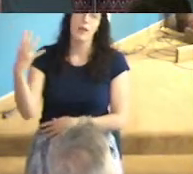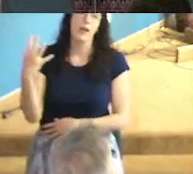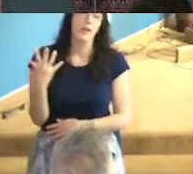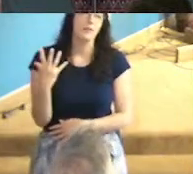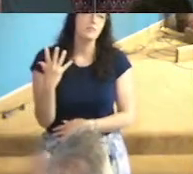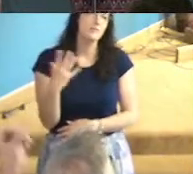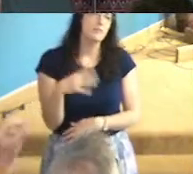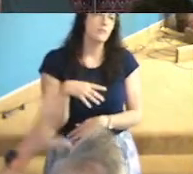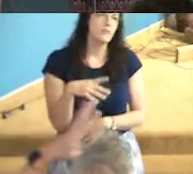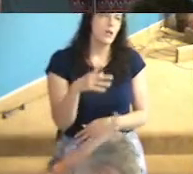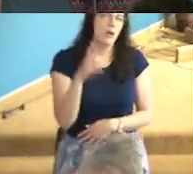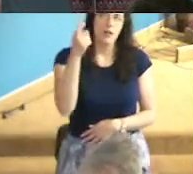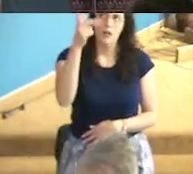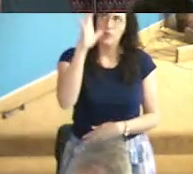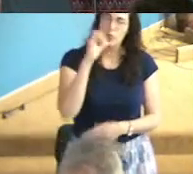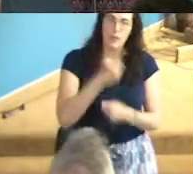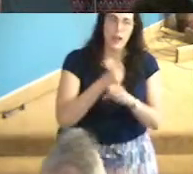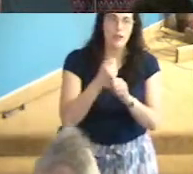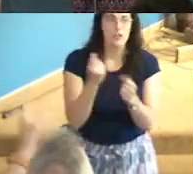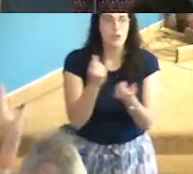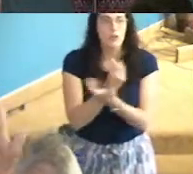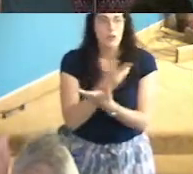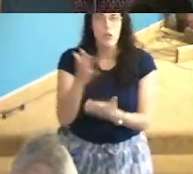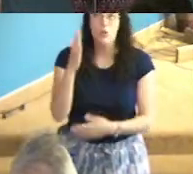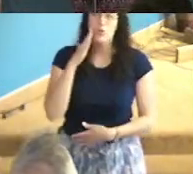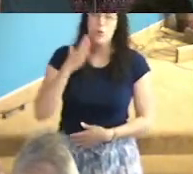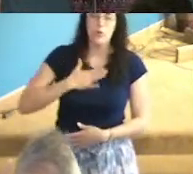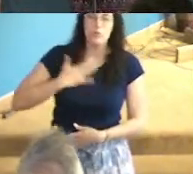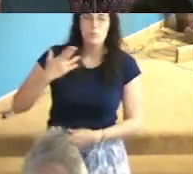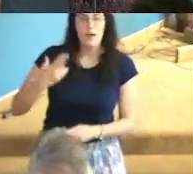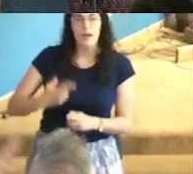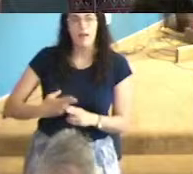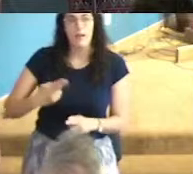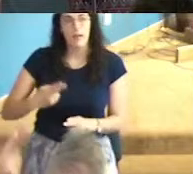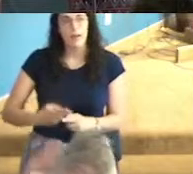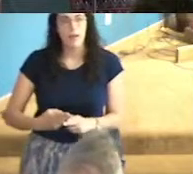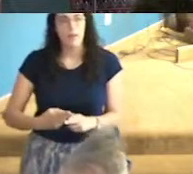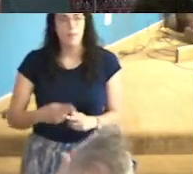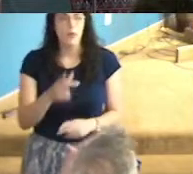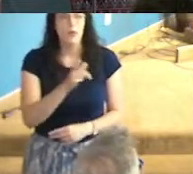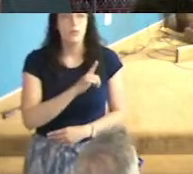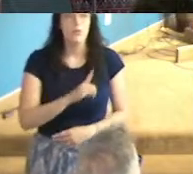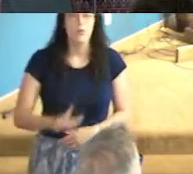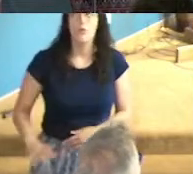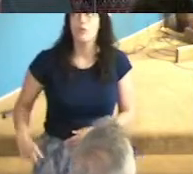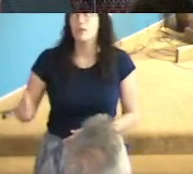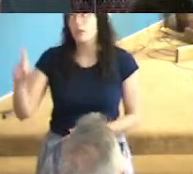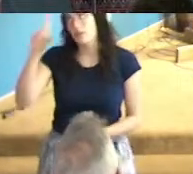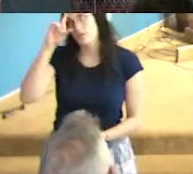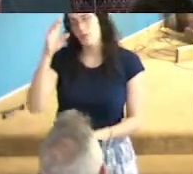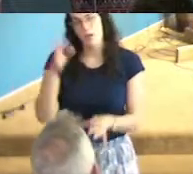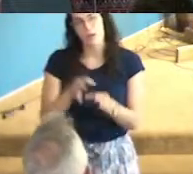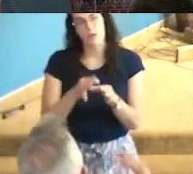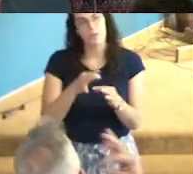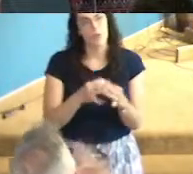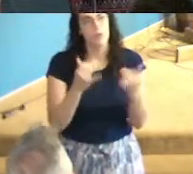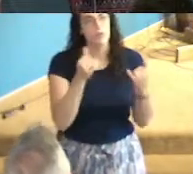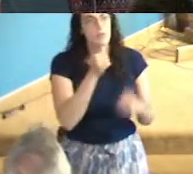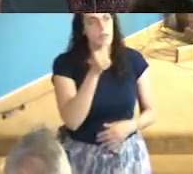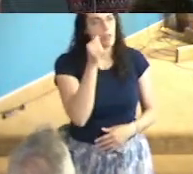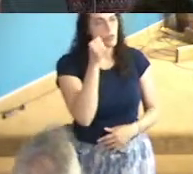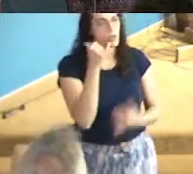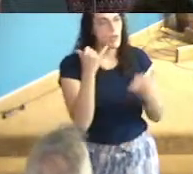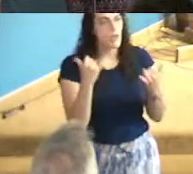your grace. The God of creation knows me by name. The Lord is